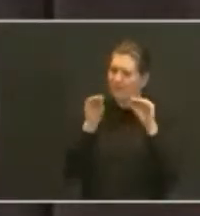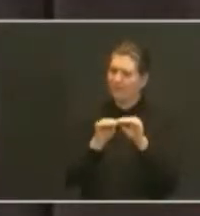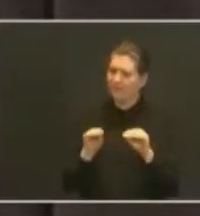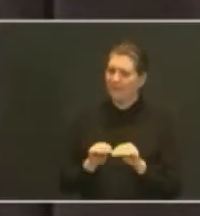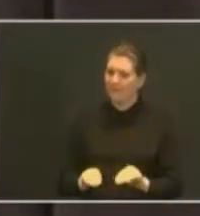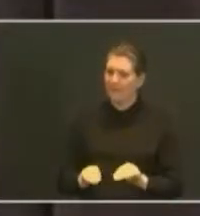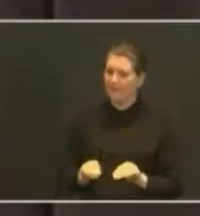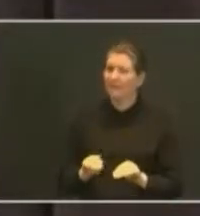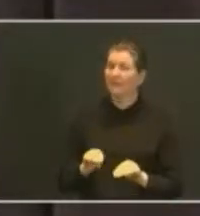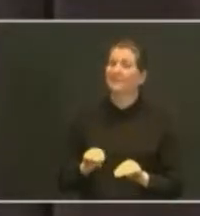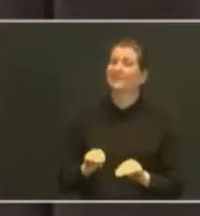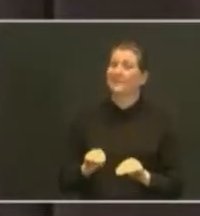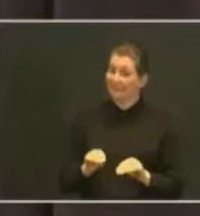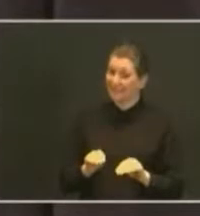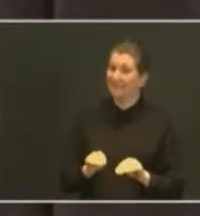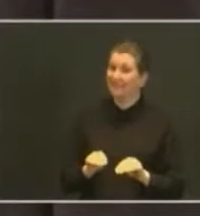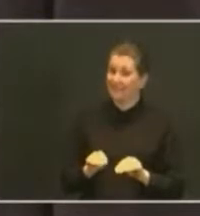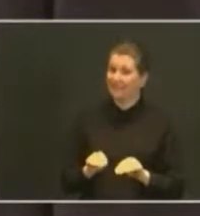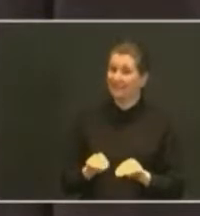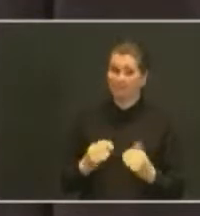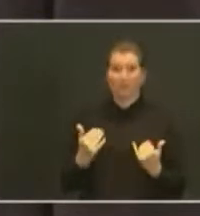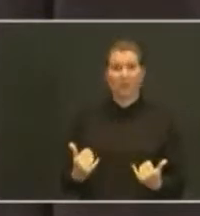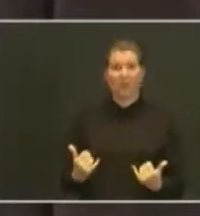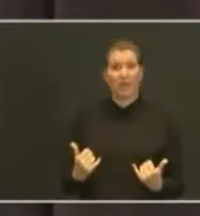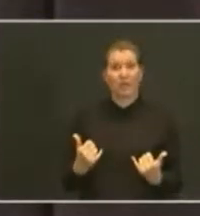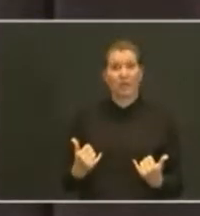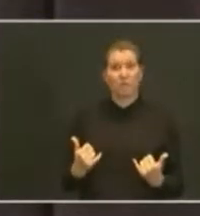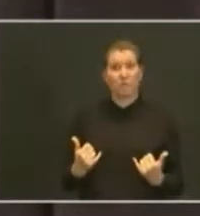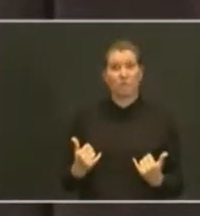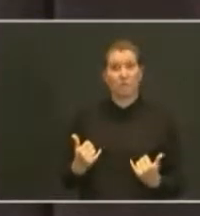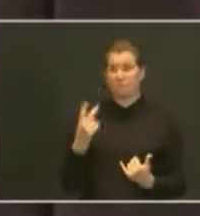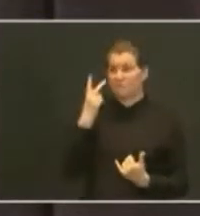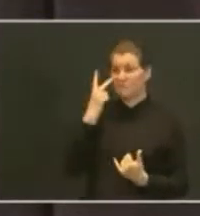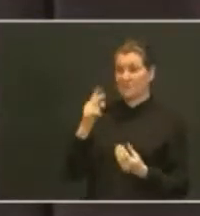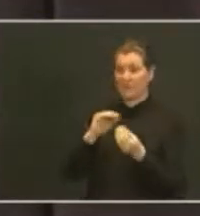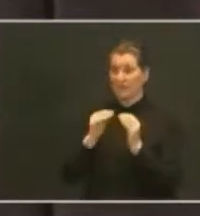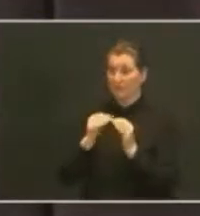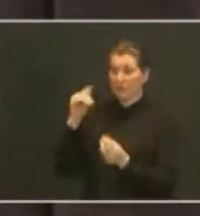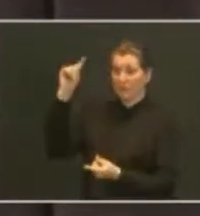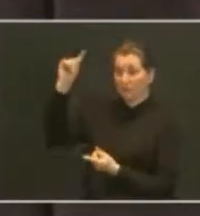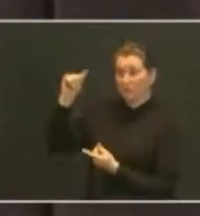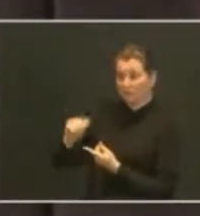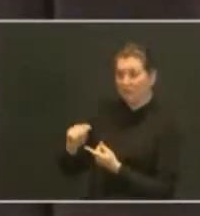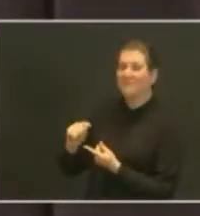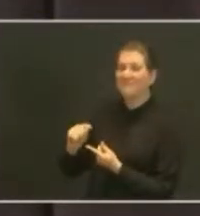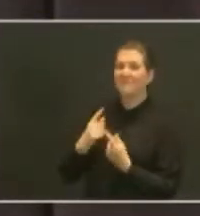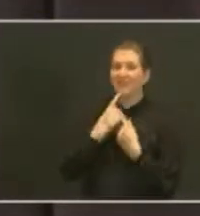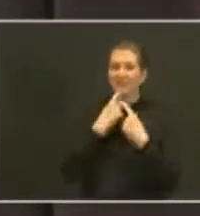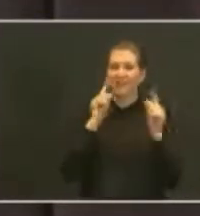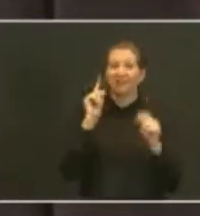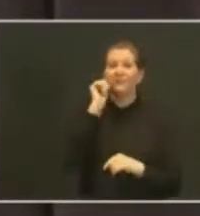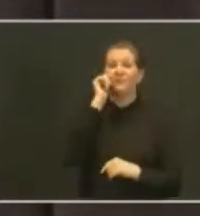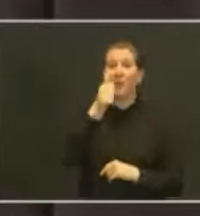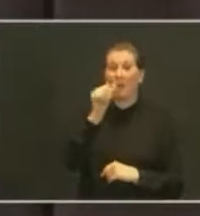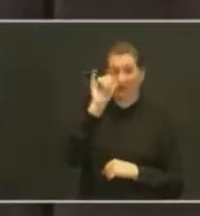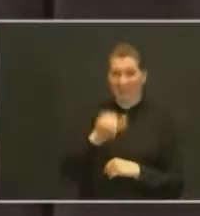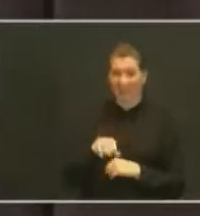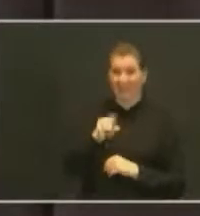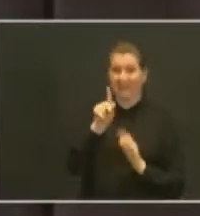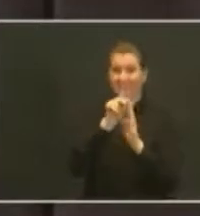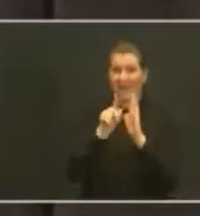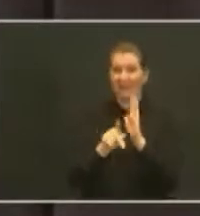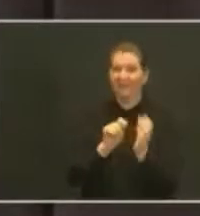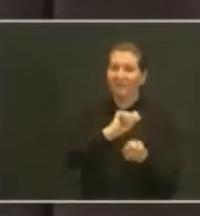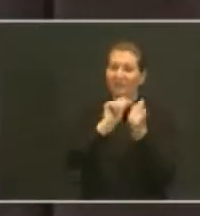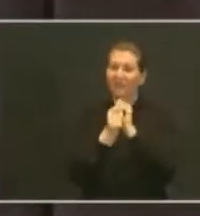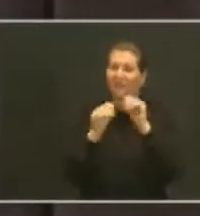visitation. Effective tomorrow, we are allowing hospitals to return to level 1, which is